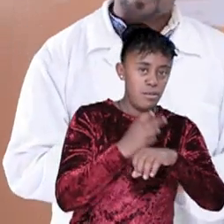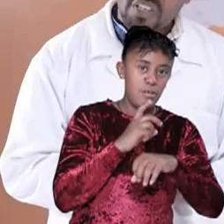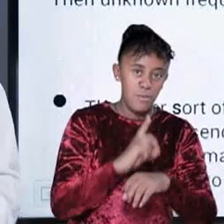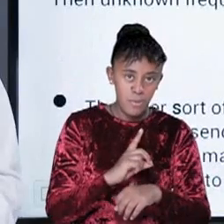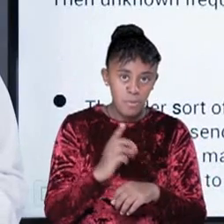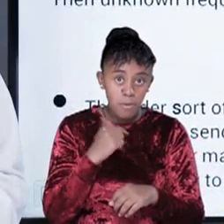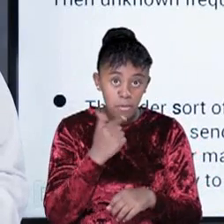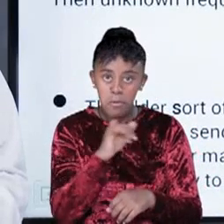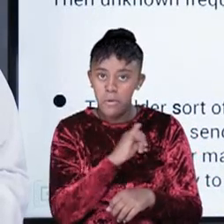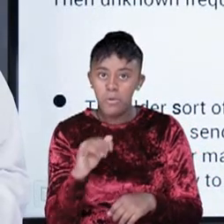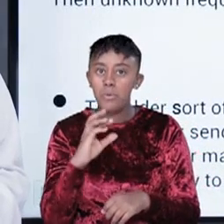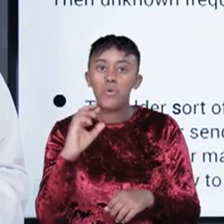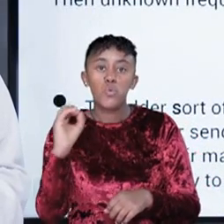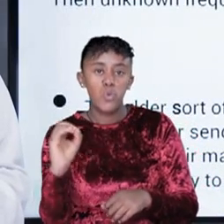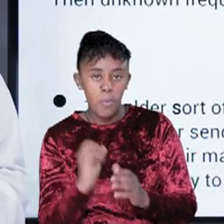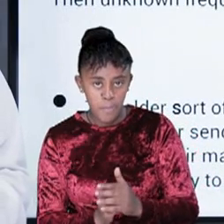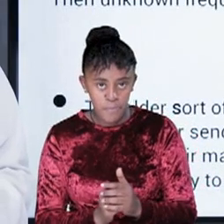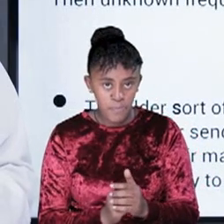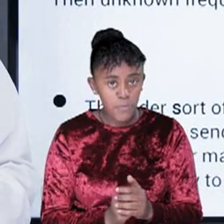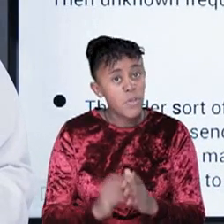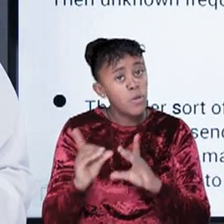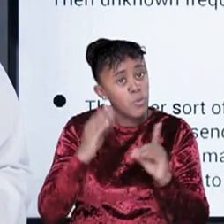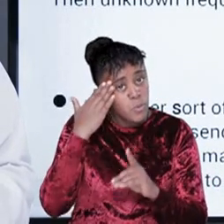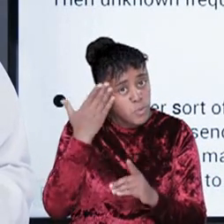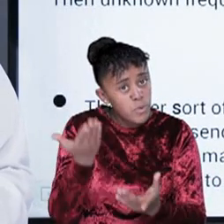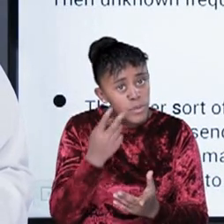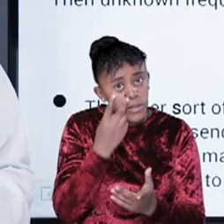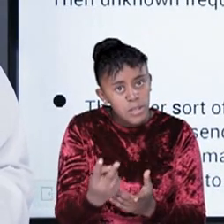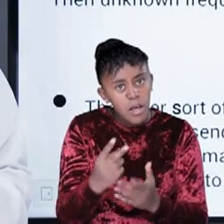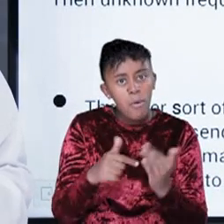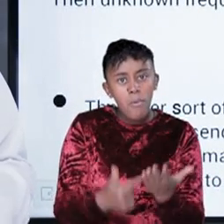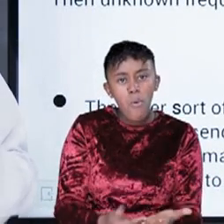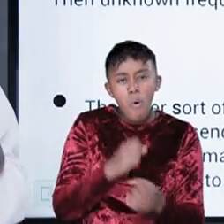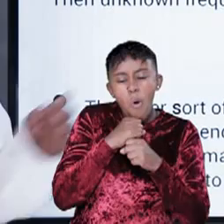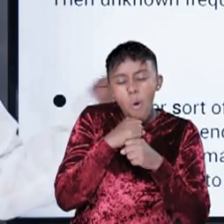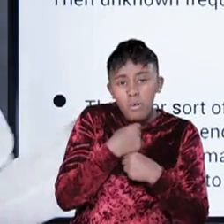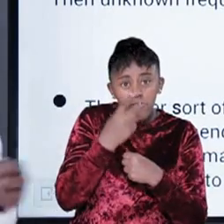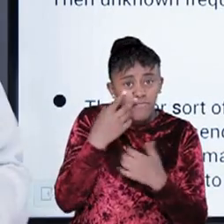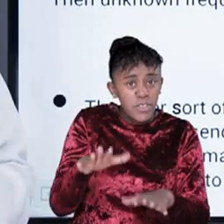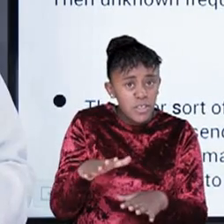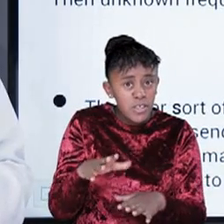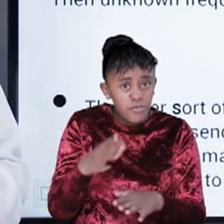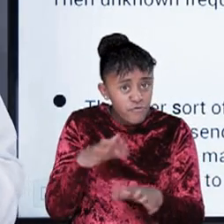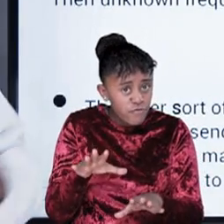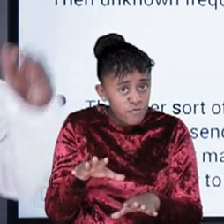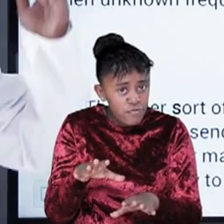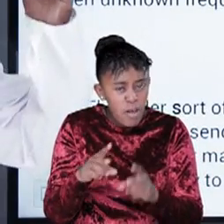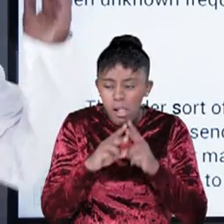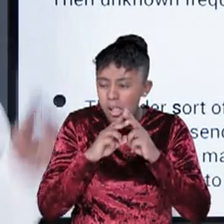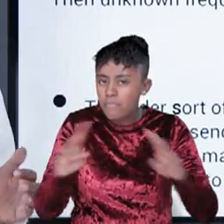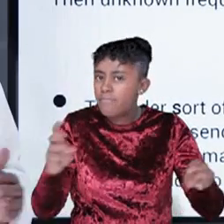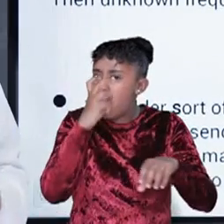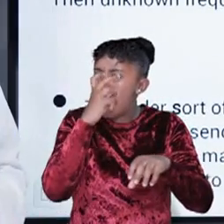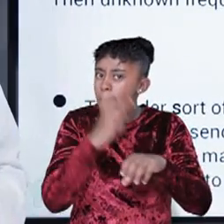ray oscilloscope. Student, do you see about the old television? That is